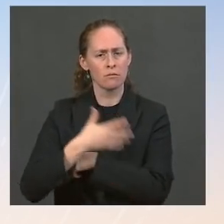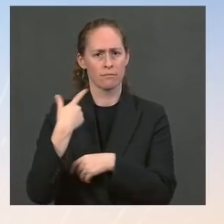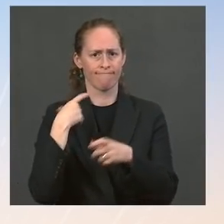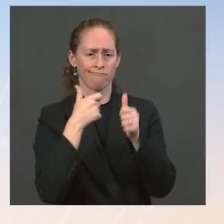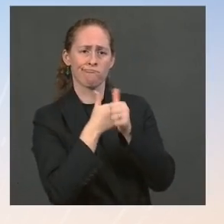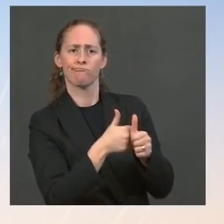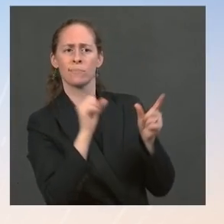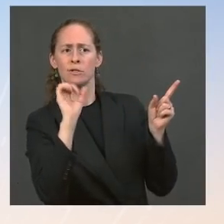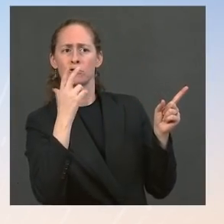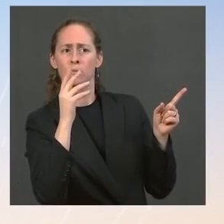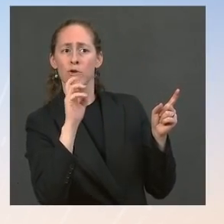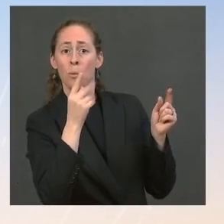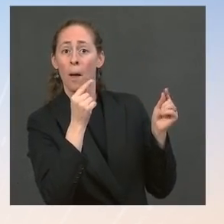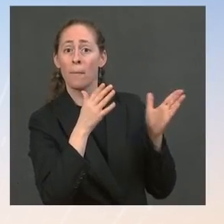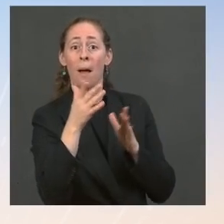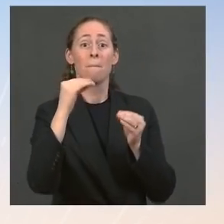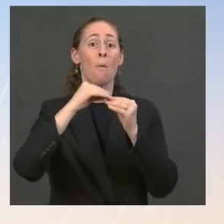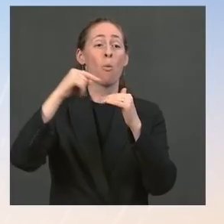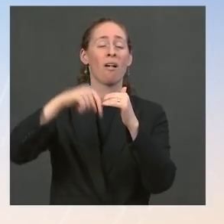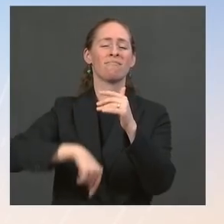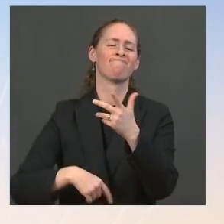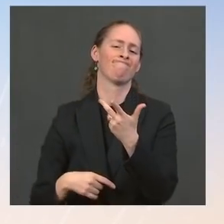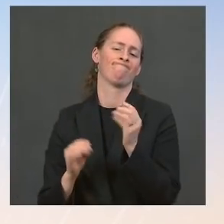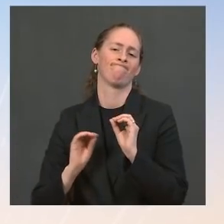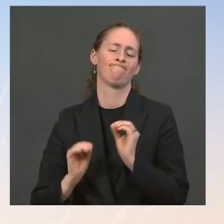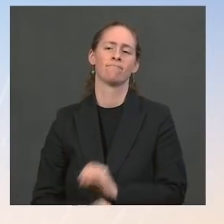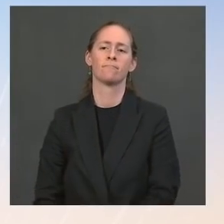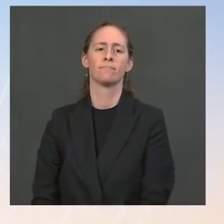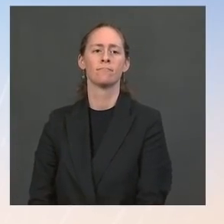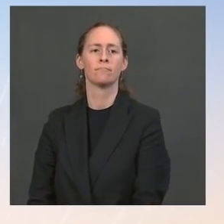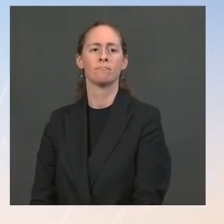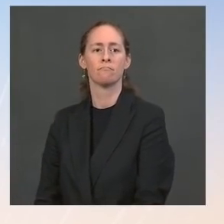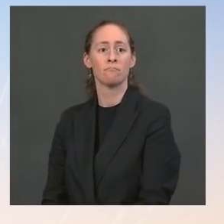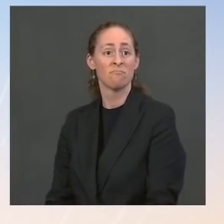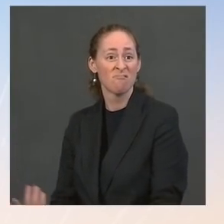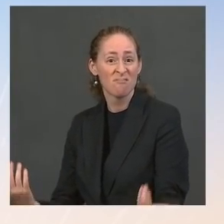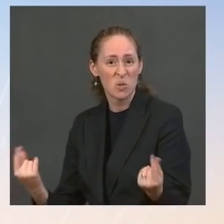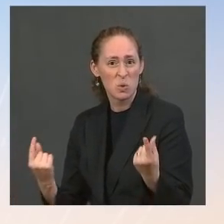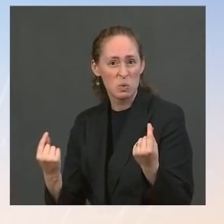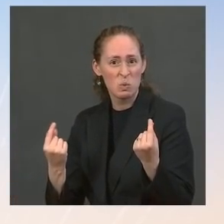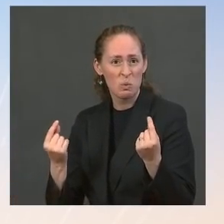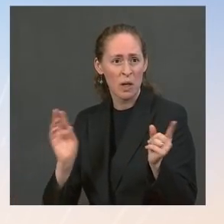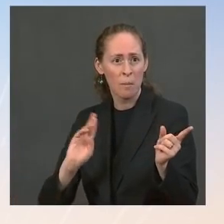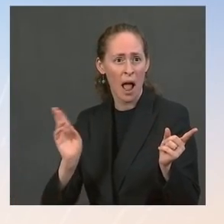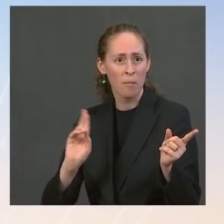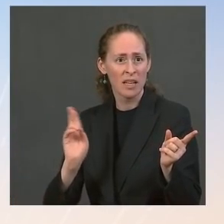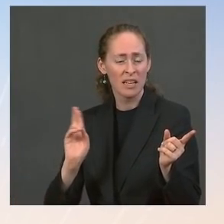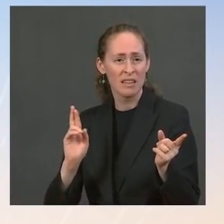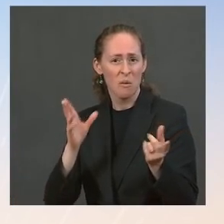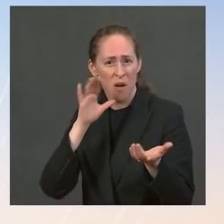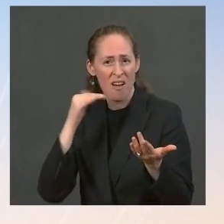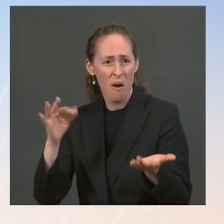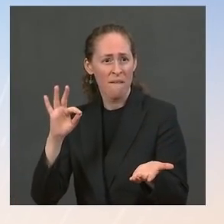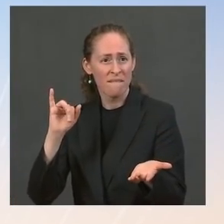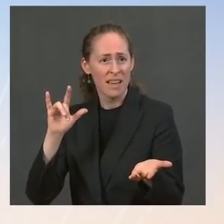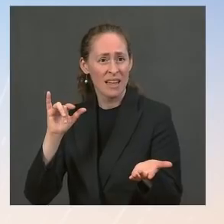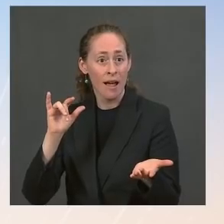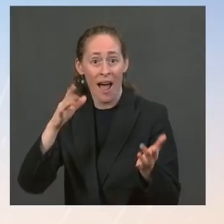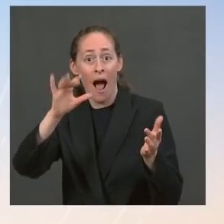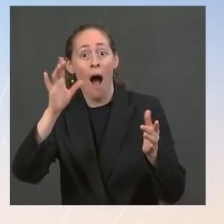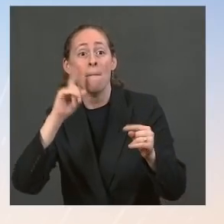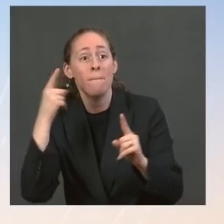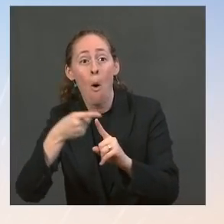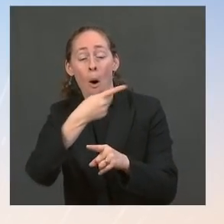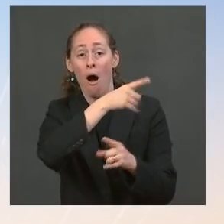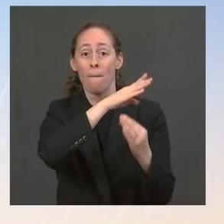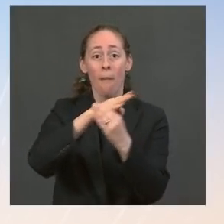have more to preview for you. You couldn't do it without Republicans if you got rid of the filibuster for this moment. We could do it if they let us move forward, and they haven't. So I have no